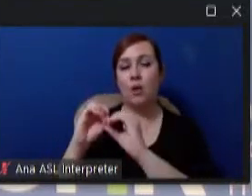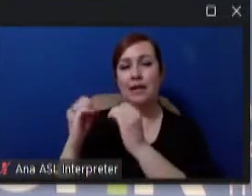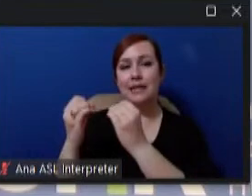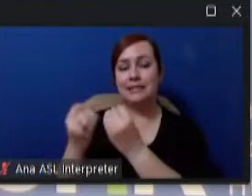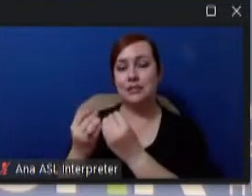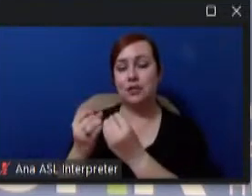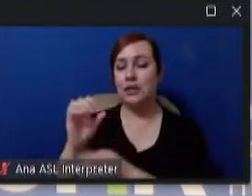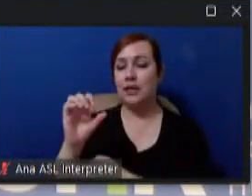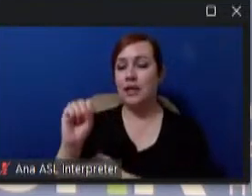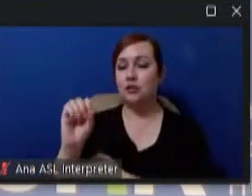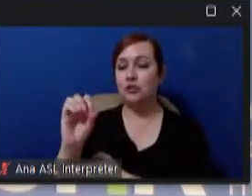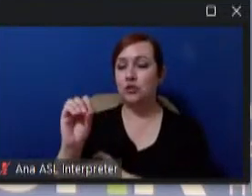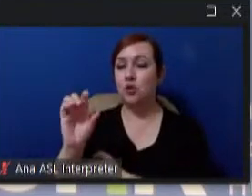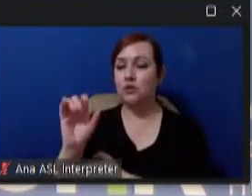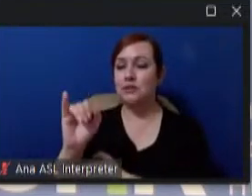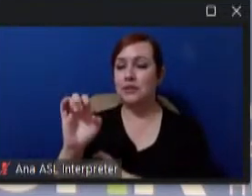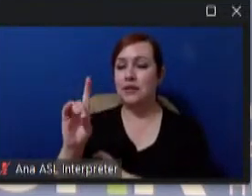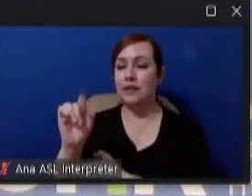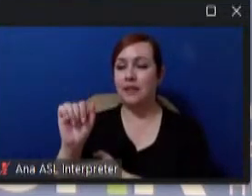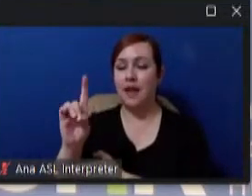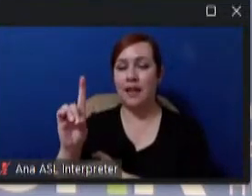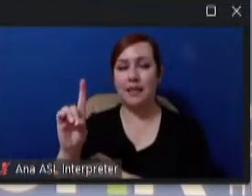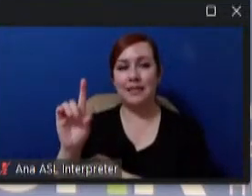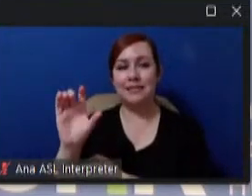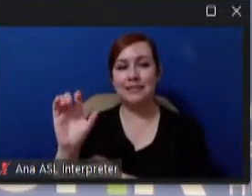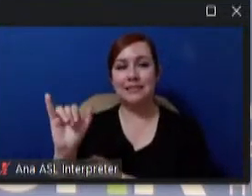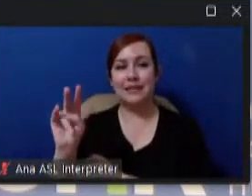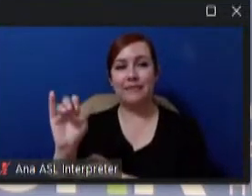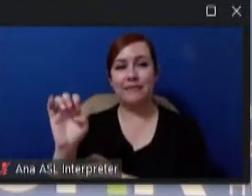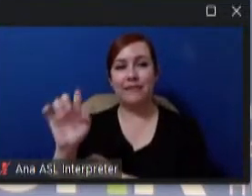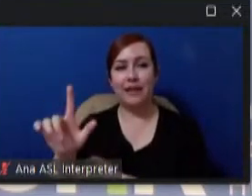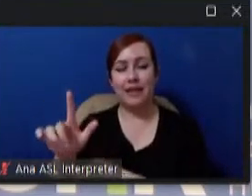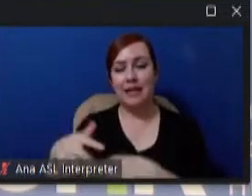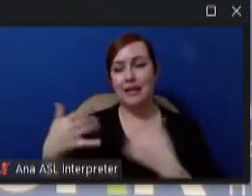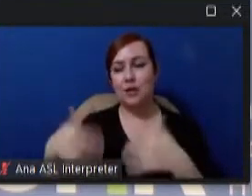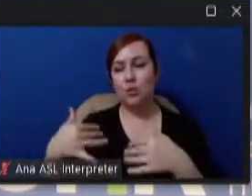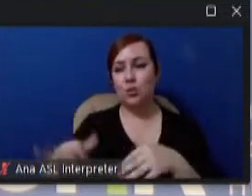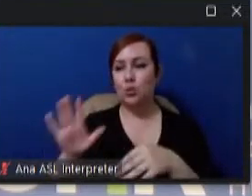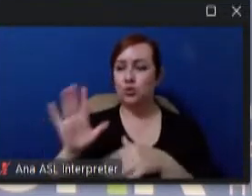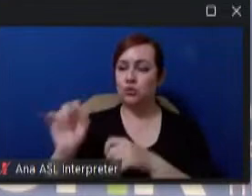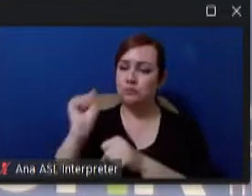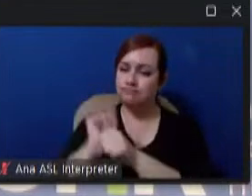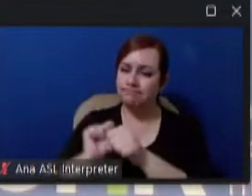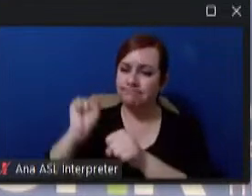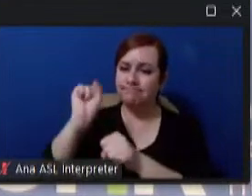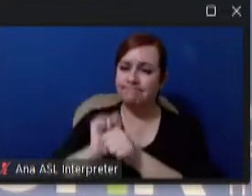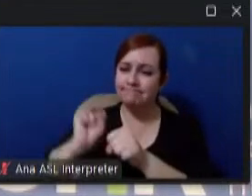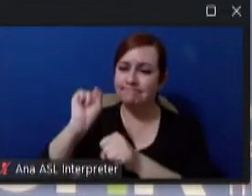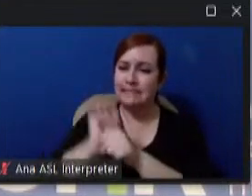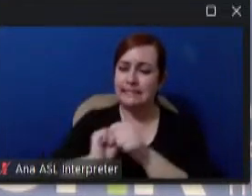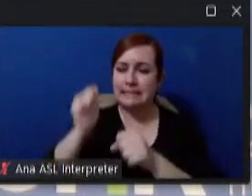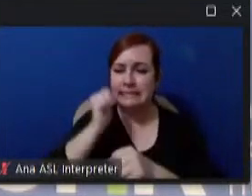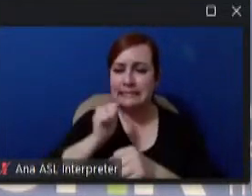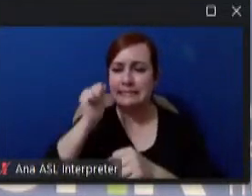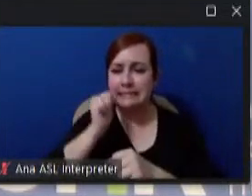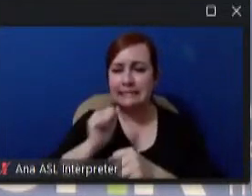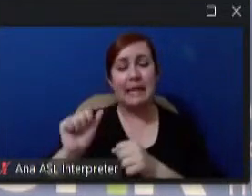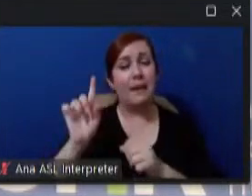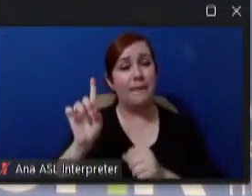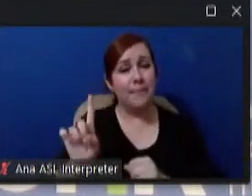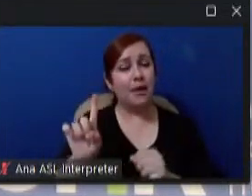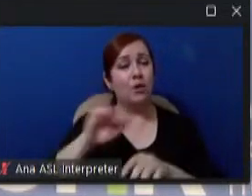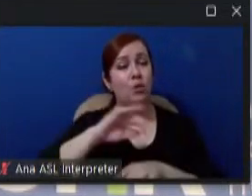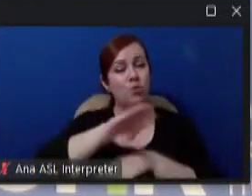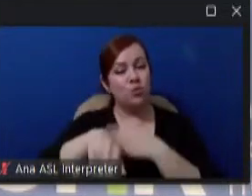acknowledgement and recognition of this civil society organization who works in